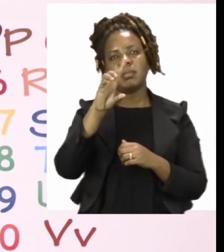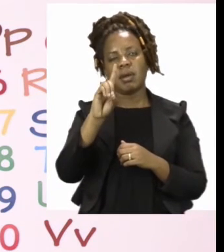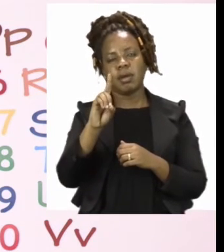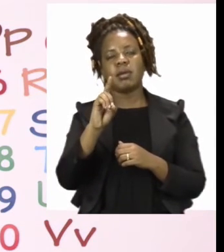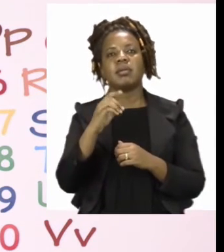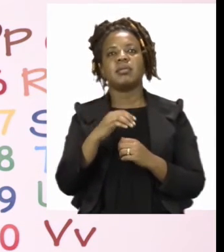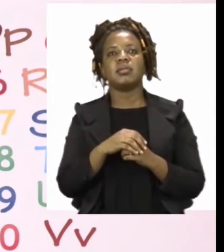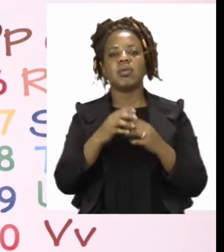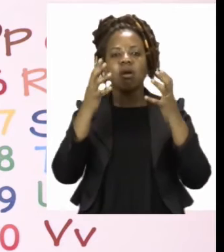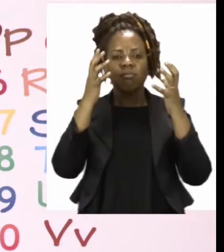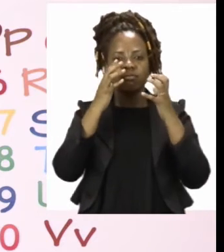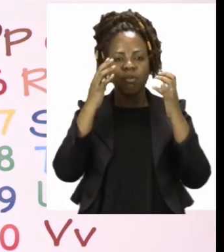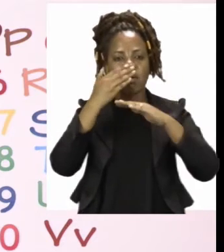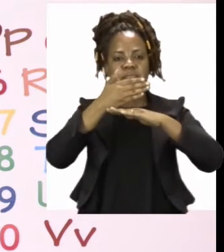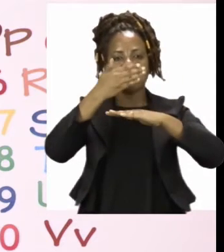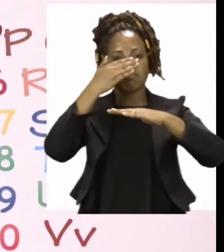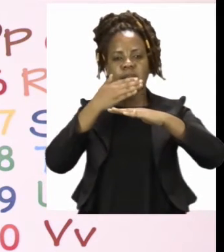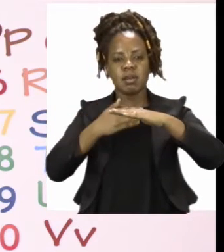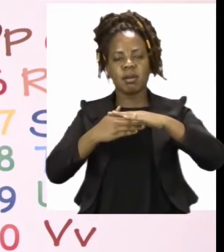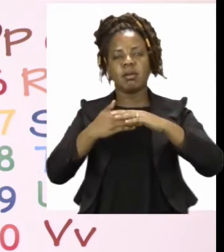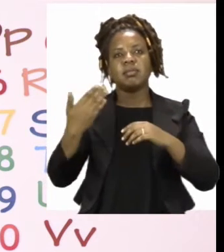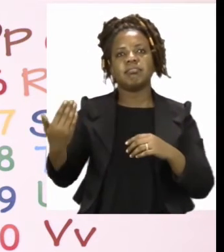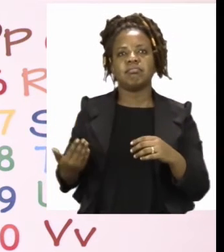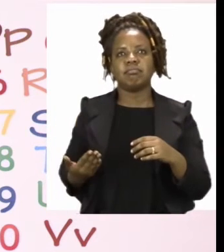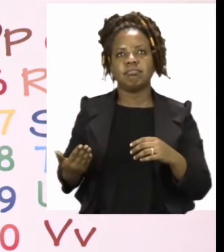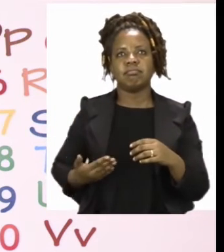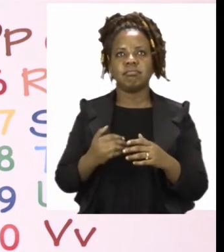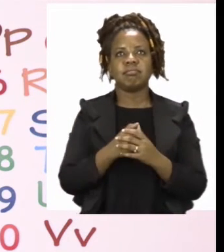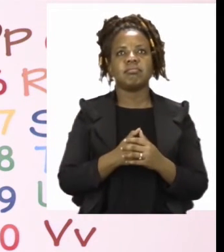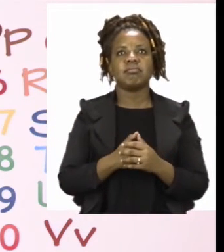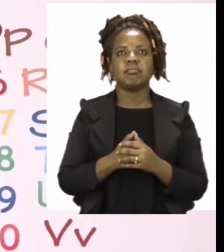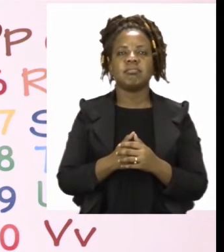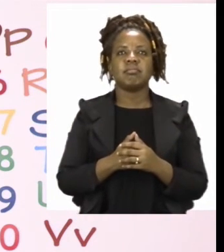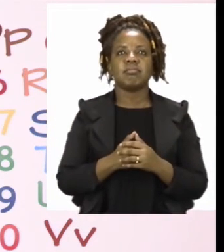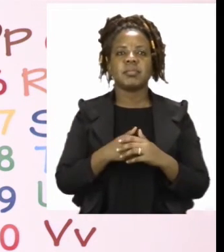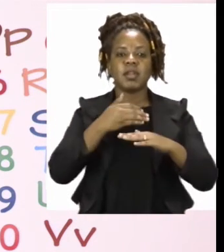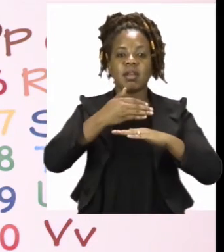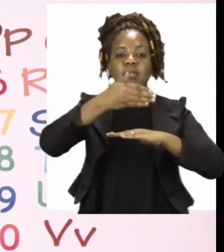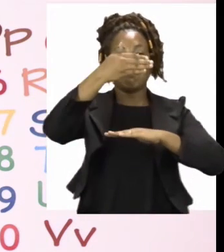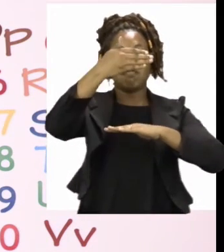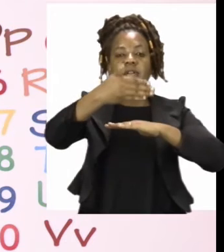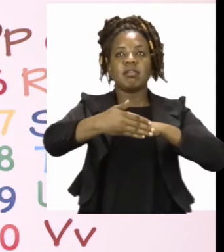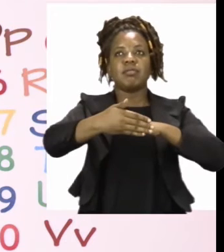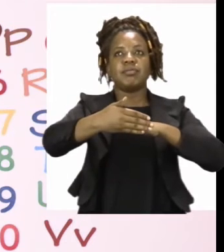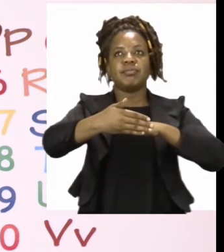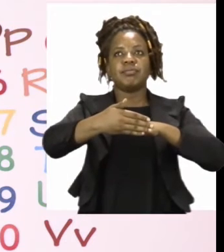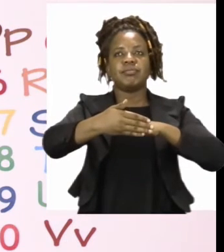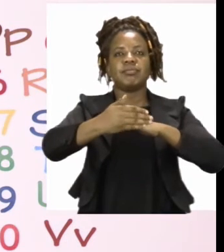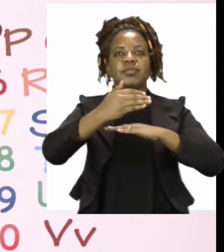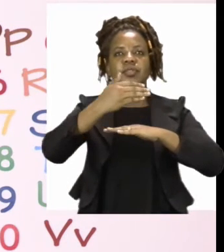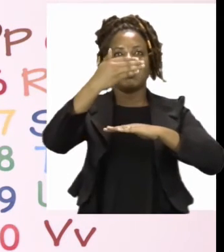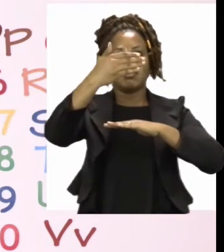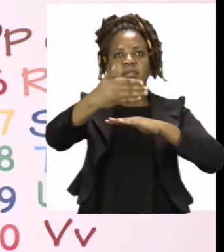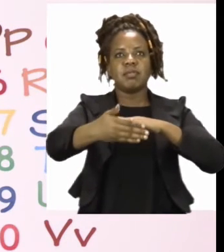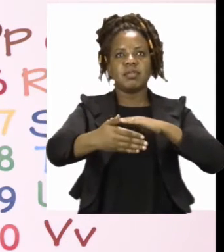very good then we have in front of the lion